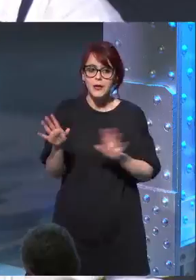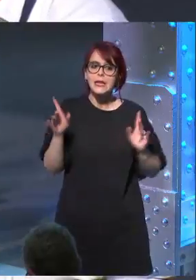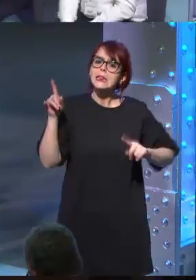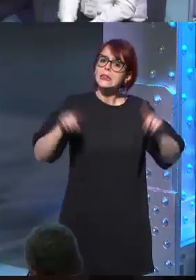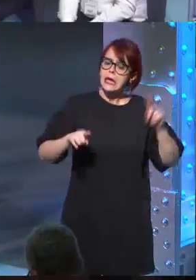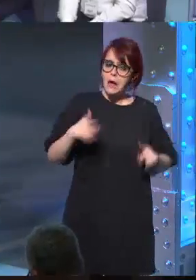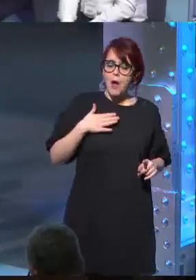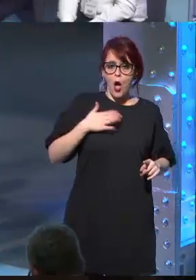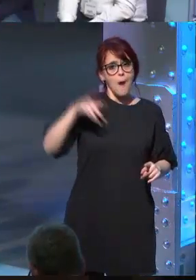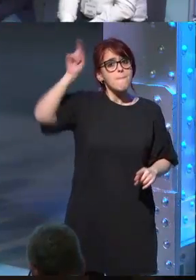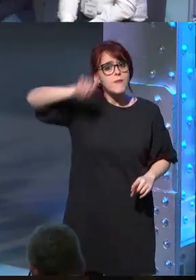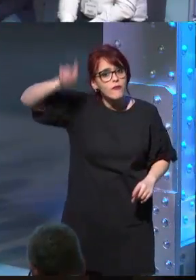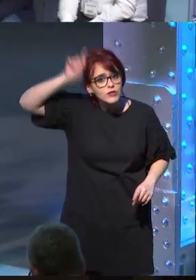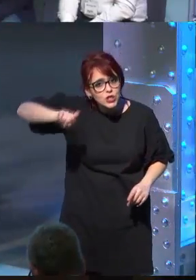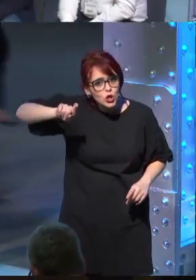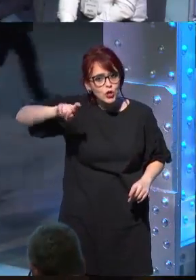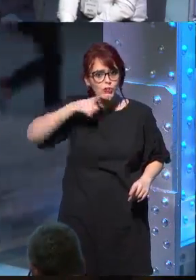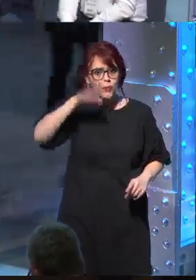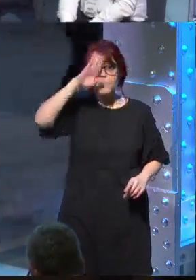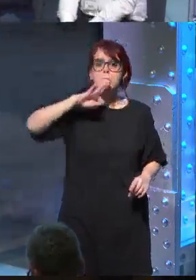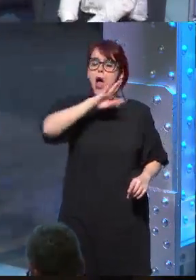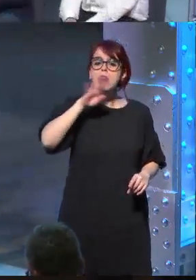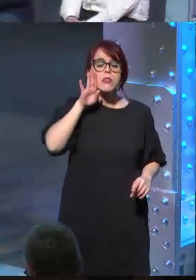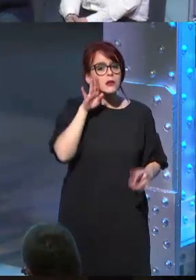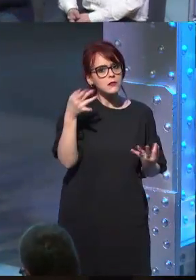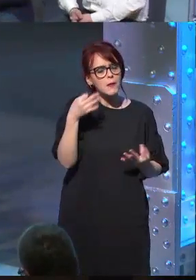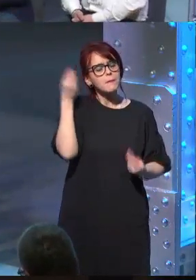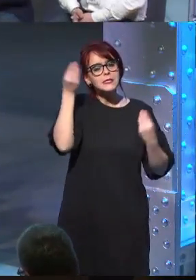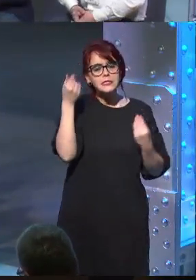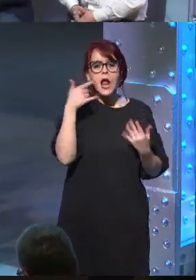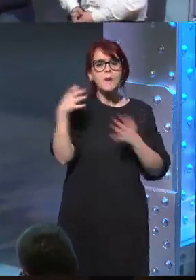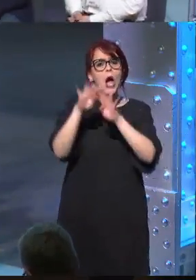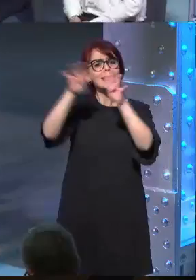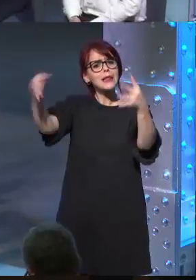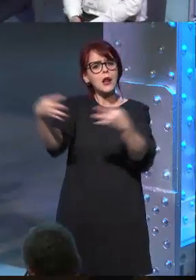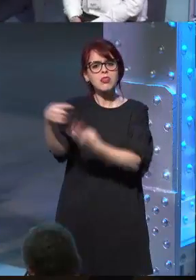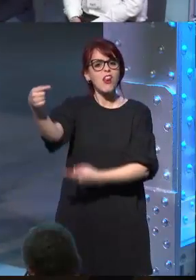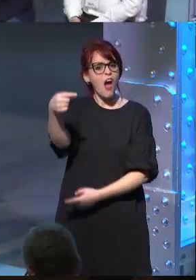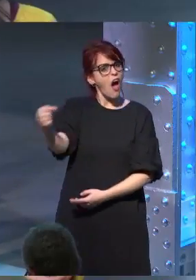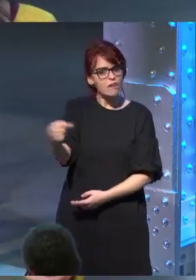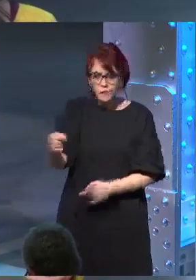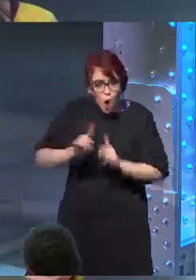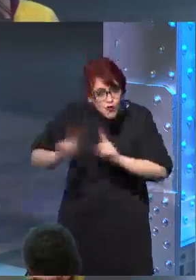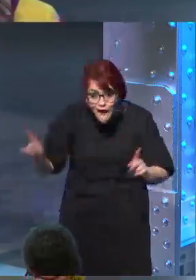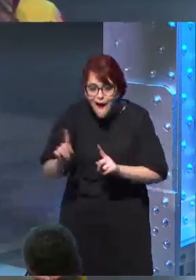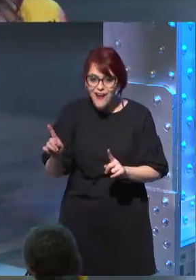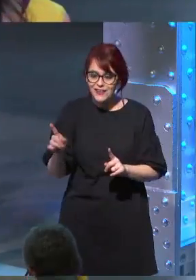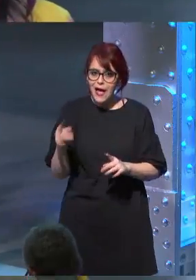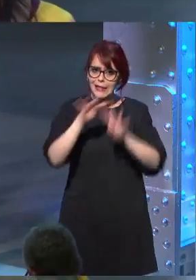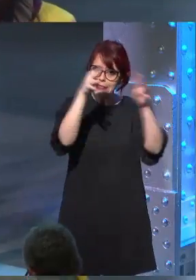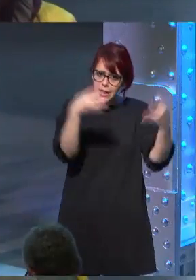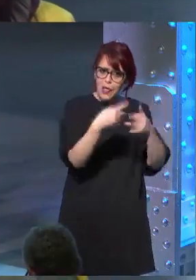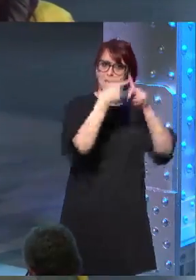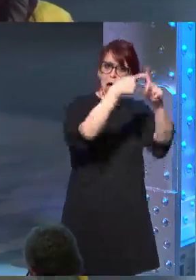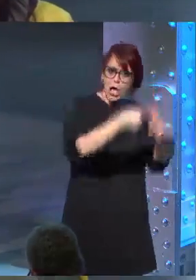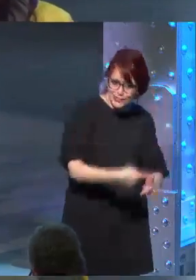responsibility. Also, as parents, as teachers, we need to not believe everything is negative